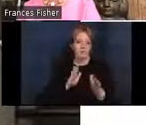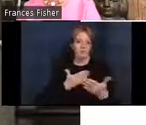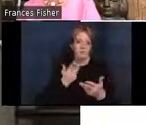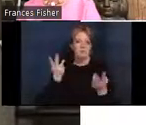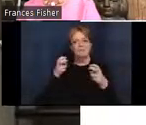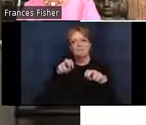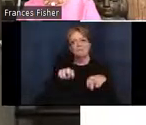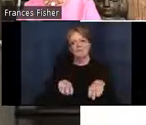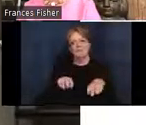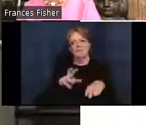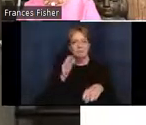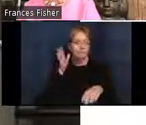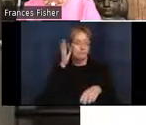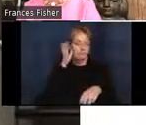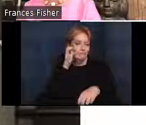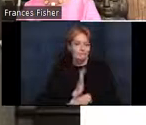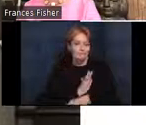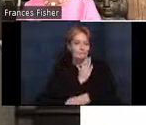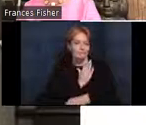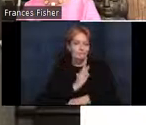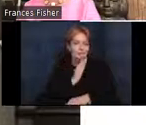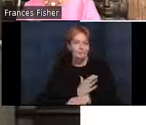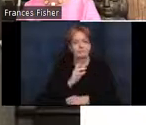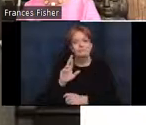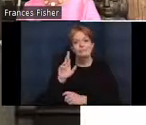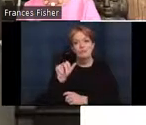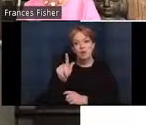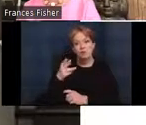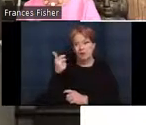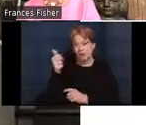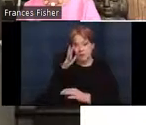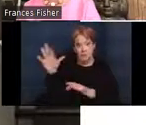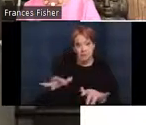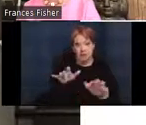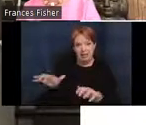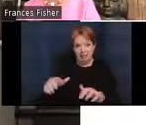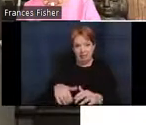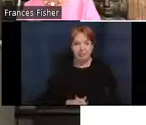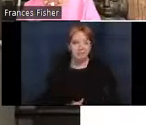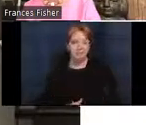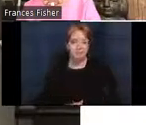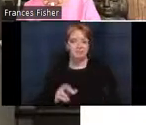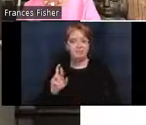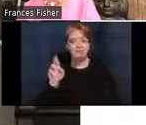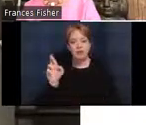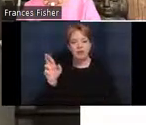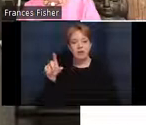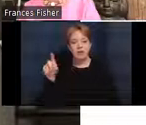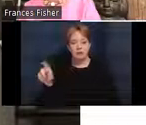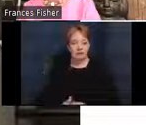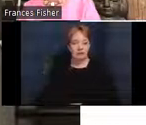together and loved to listen to music, and Ralph would play the piano. And then on the photo on the right-hand side, after